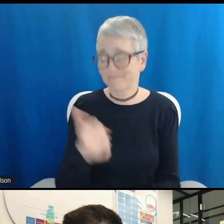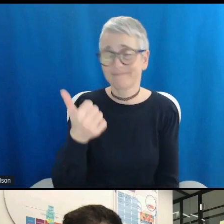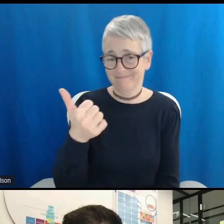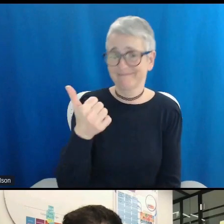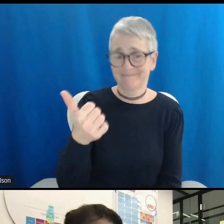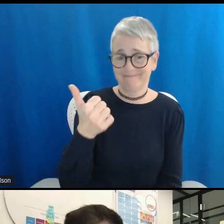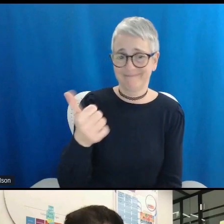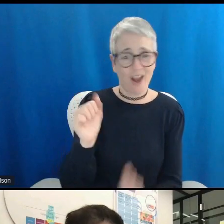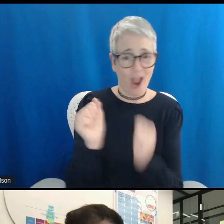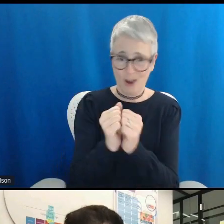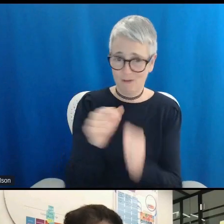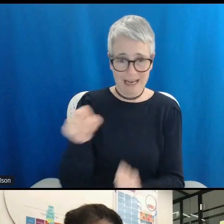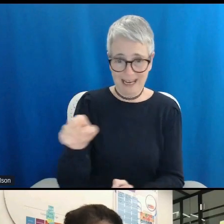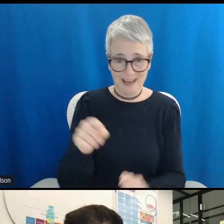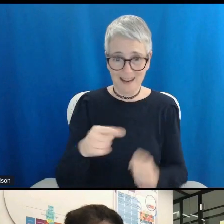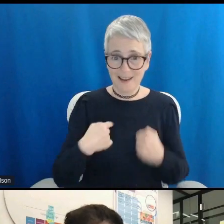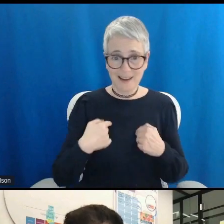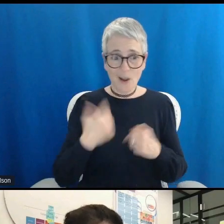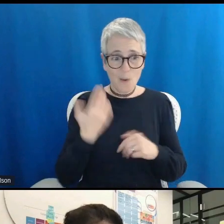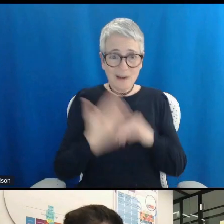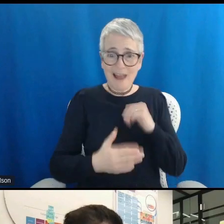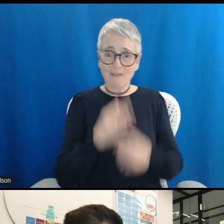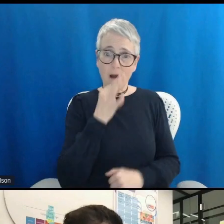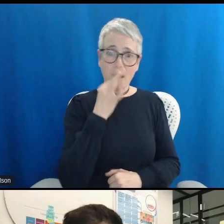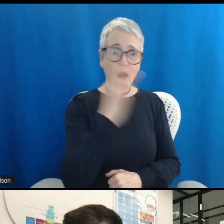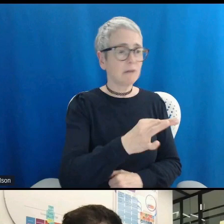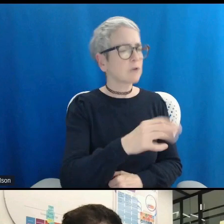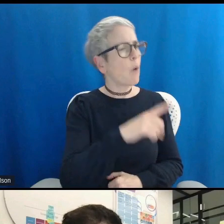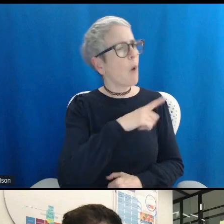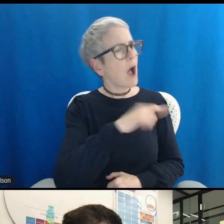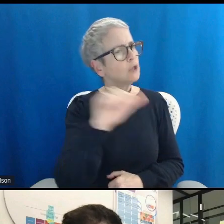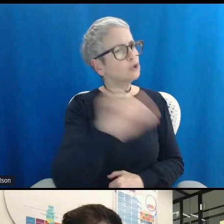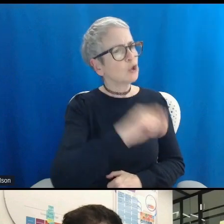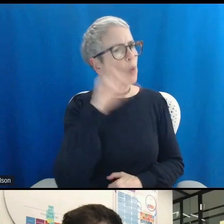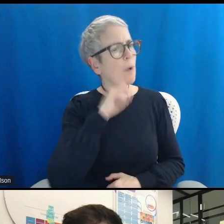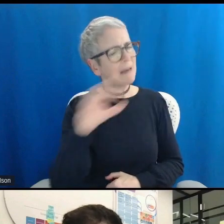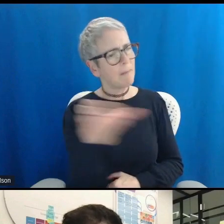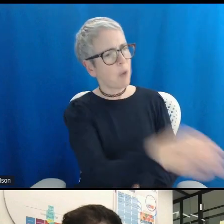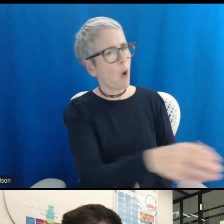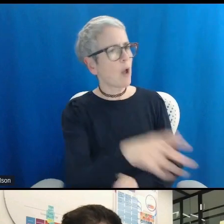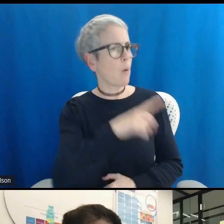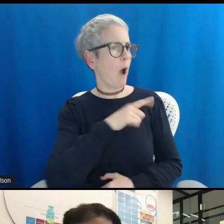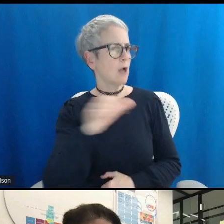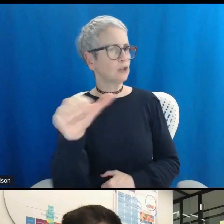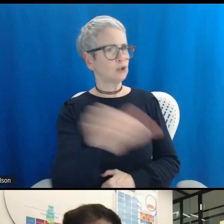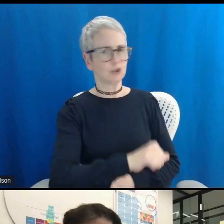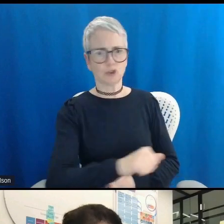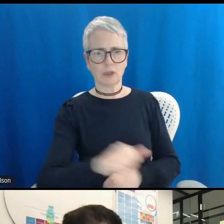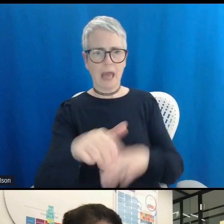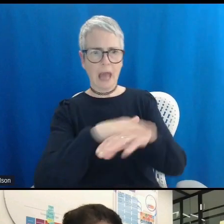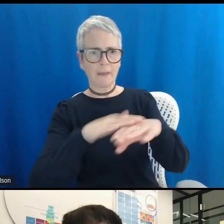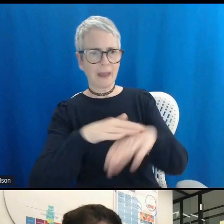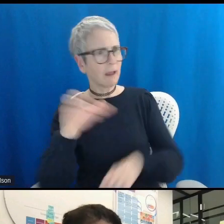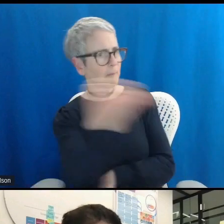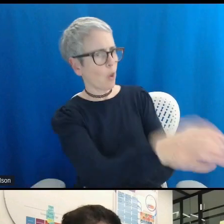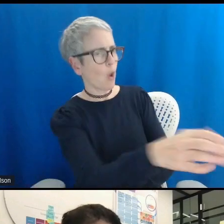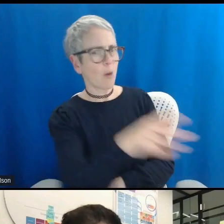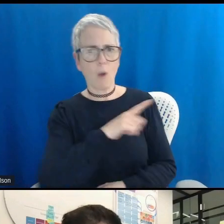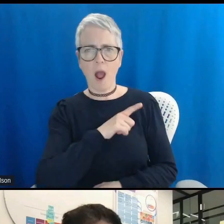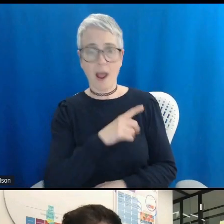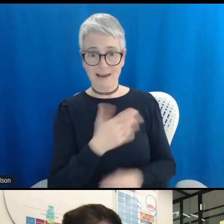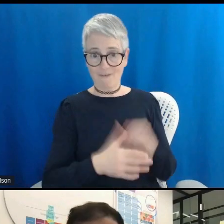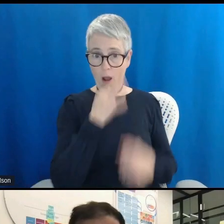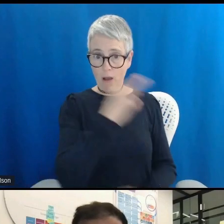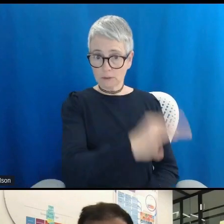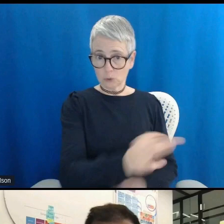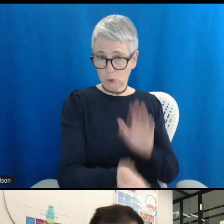completely agree with you. We don't ask for a business case for why we should employ women or people of different ethnicities or anything else, and it would be ludicrous to ask such